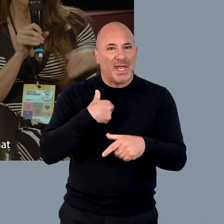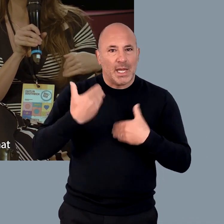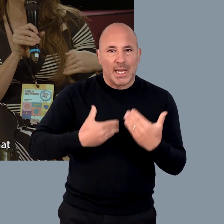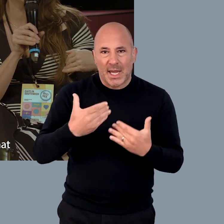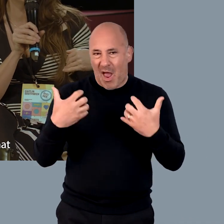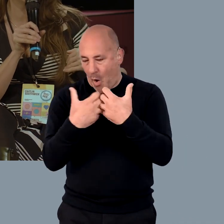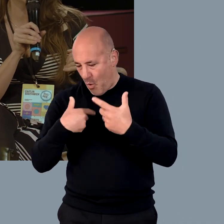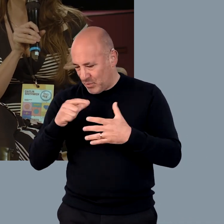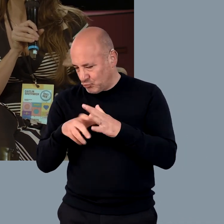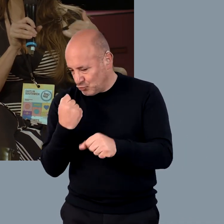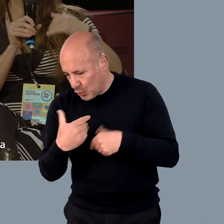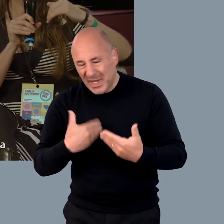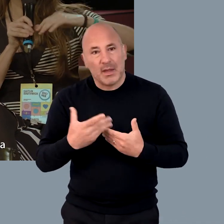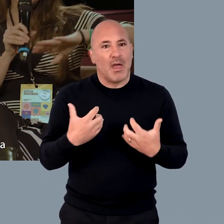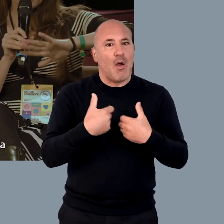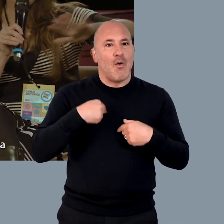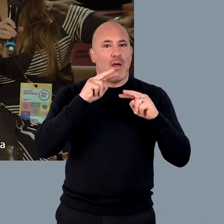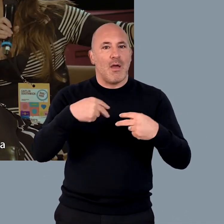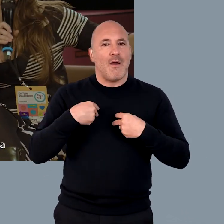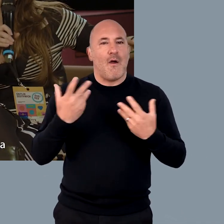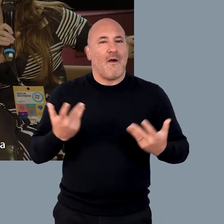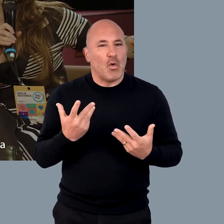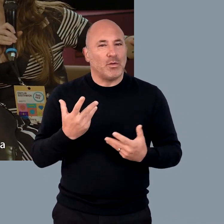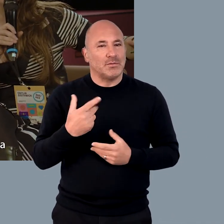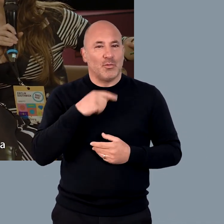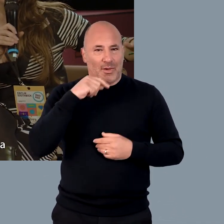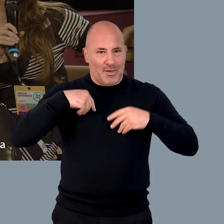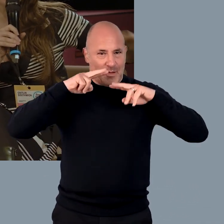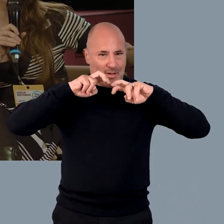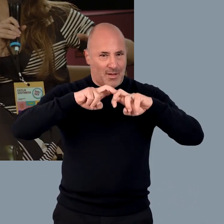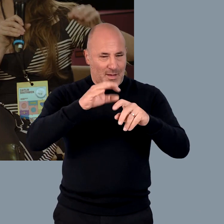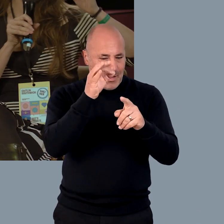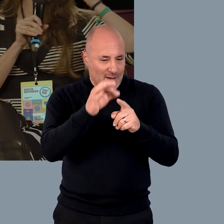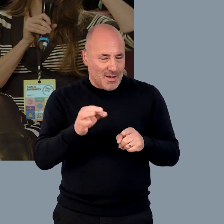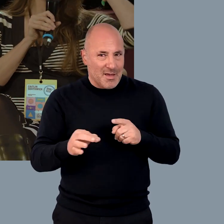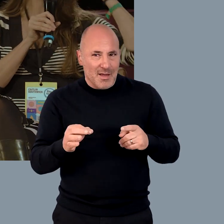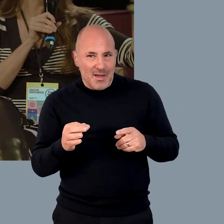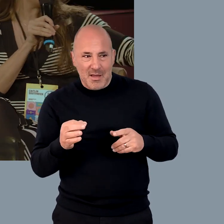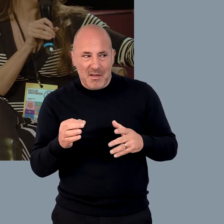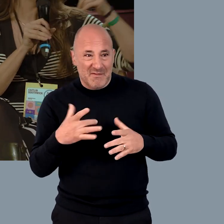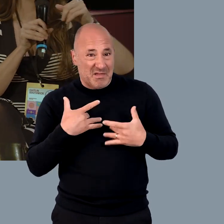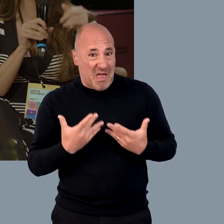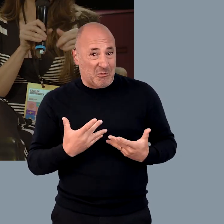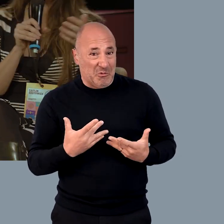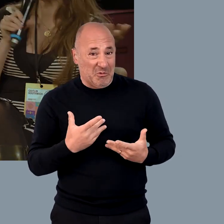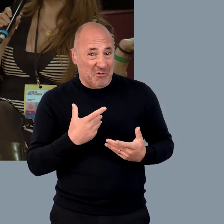and how we're doing what we're doing. And this is, of course, something that we're going to delve into a lot of detail about